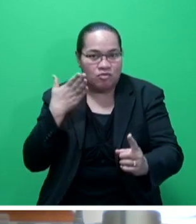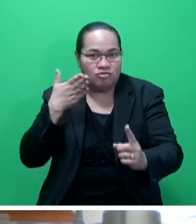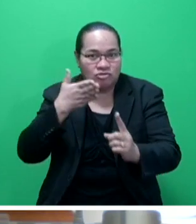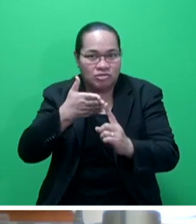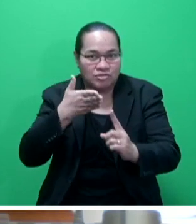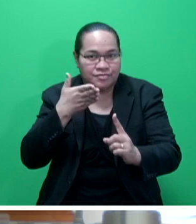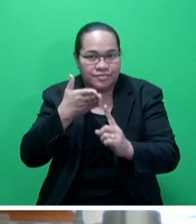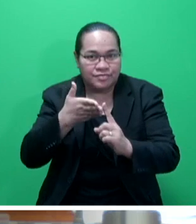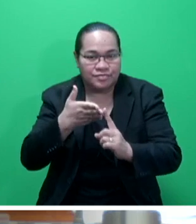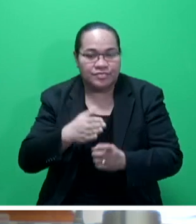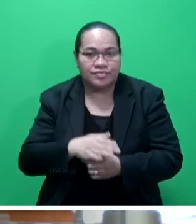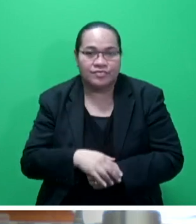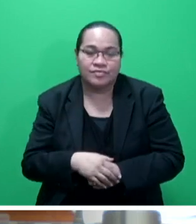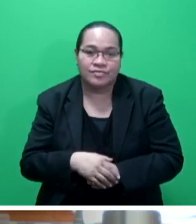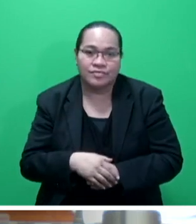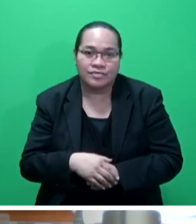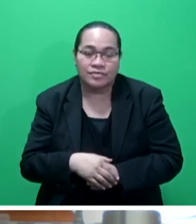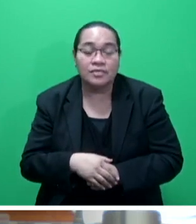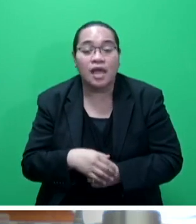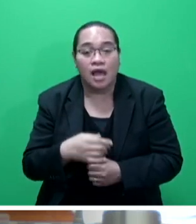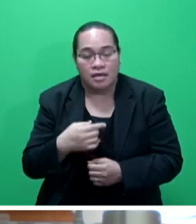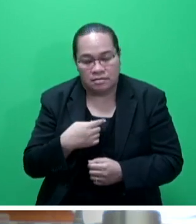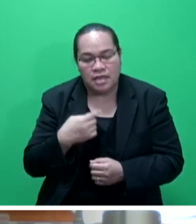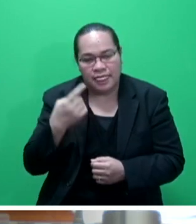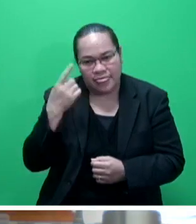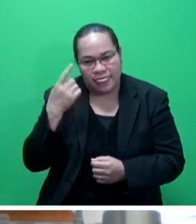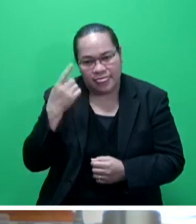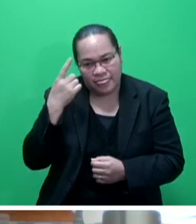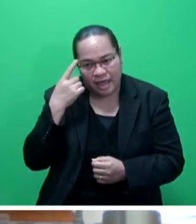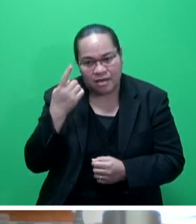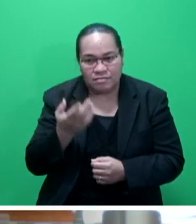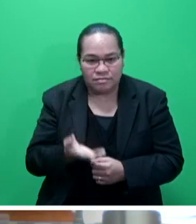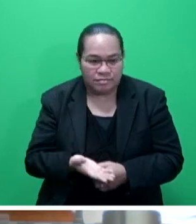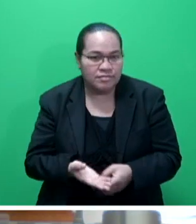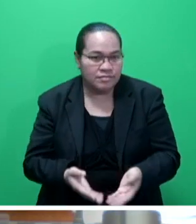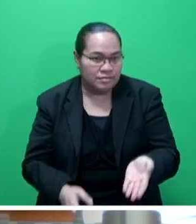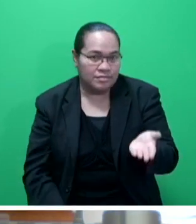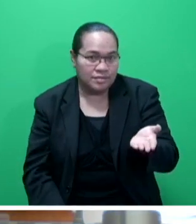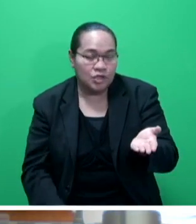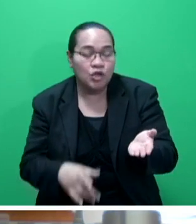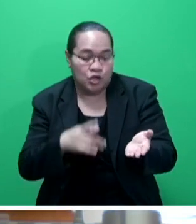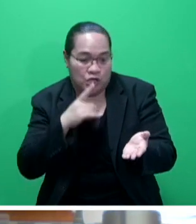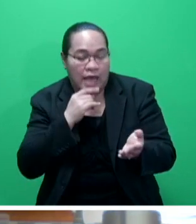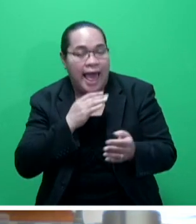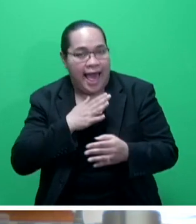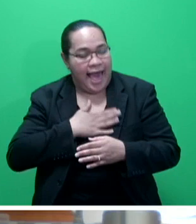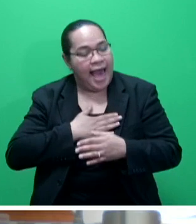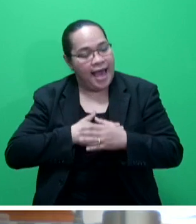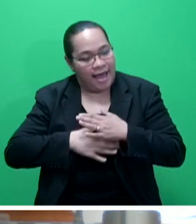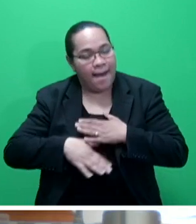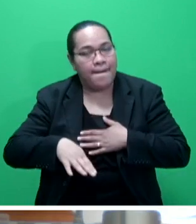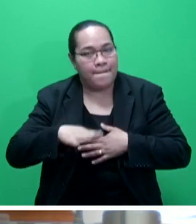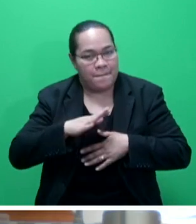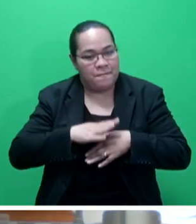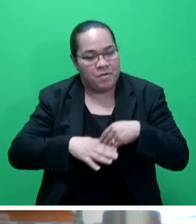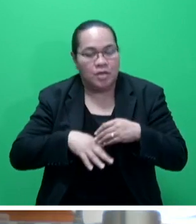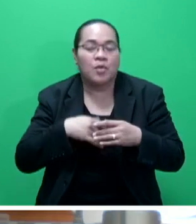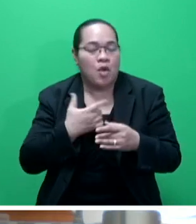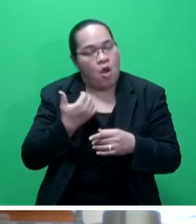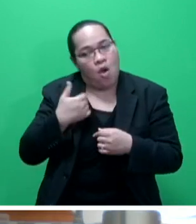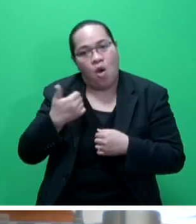Convention of the Budapest Convention. So I think the Honourable Prasad can take some solace and comfort from that we actually work with